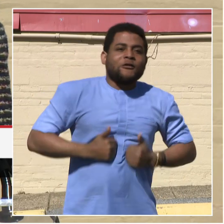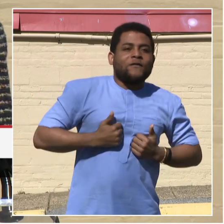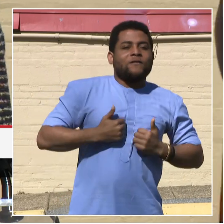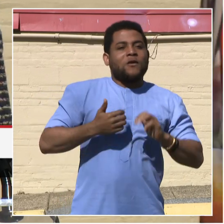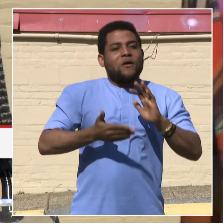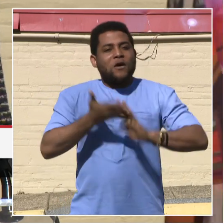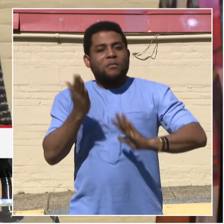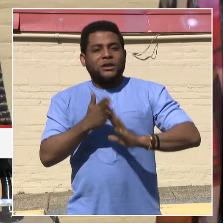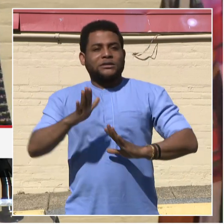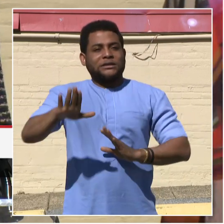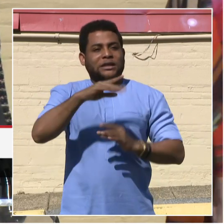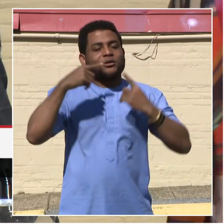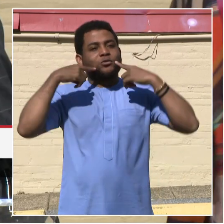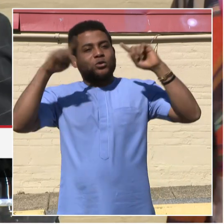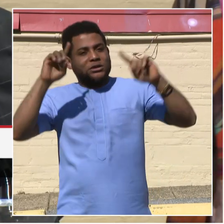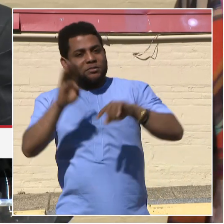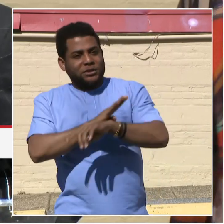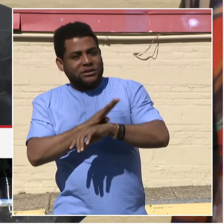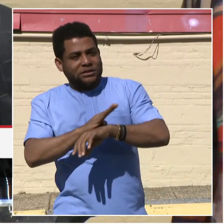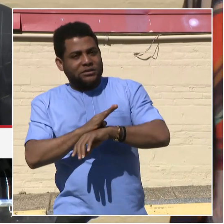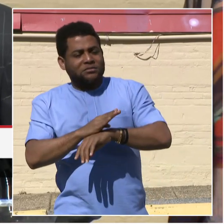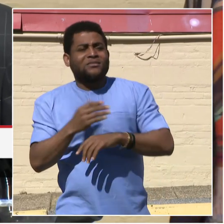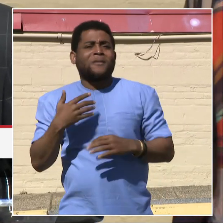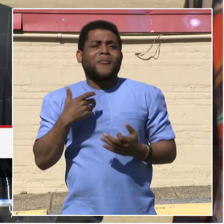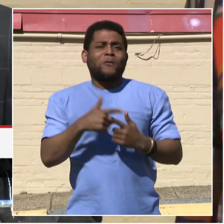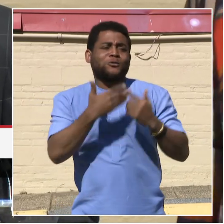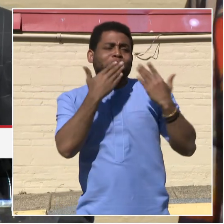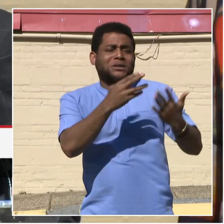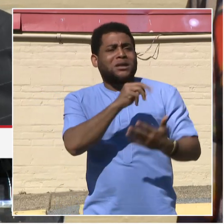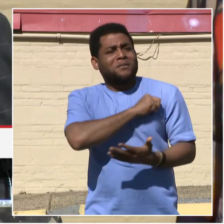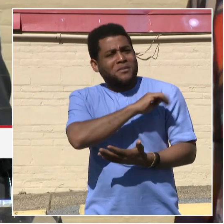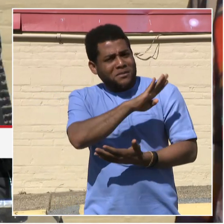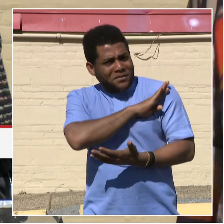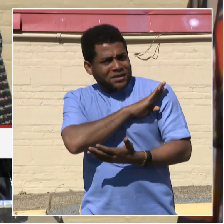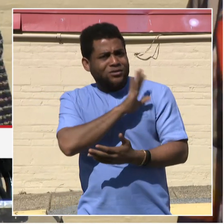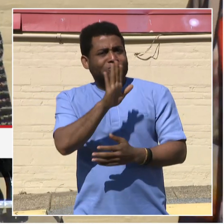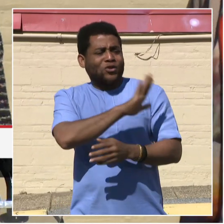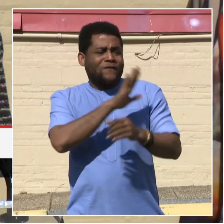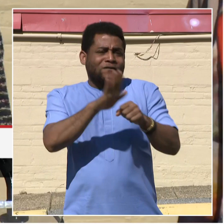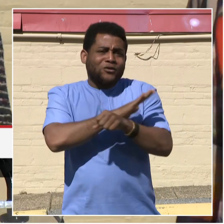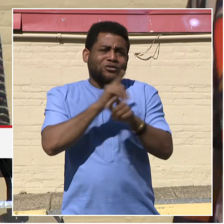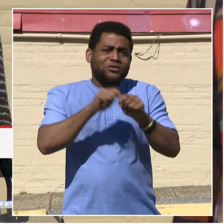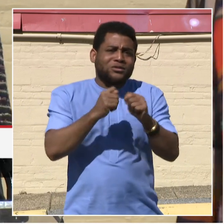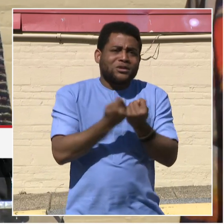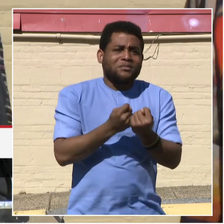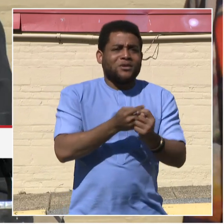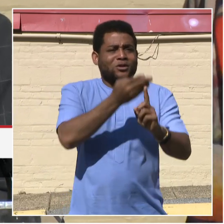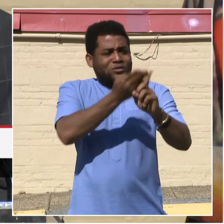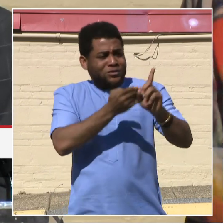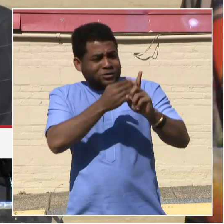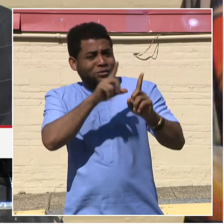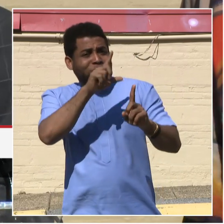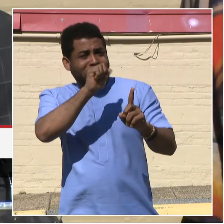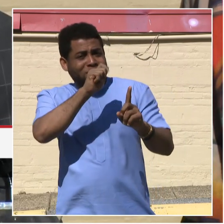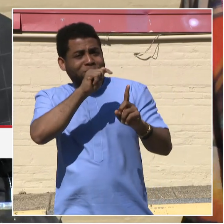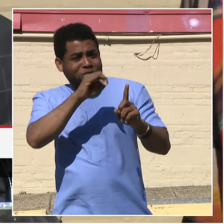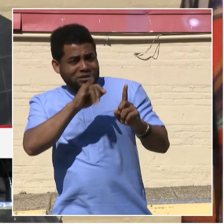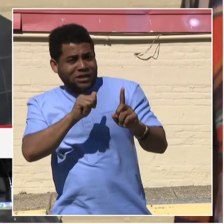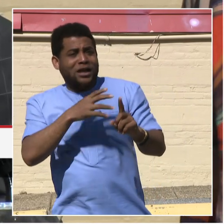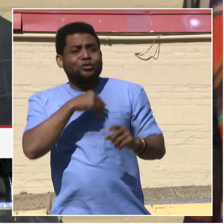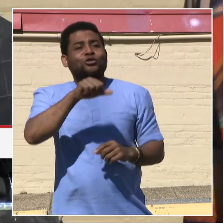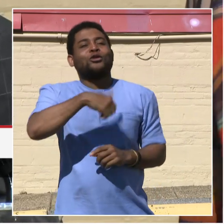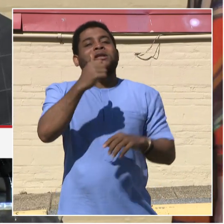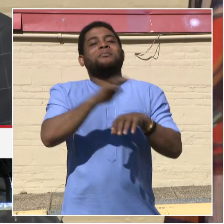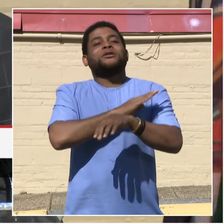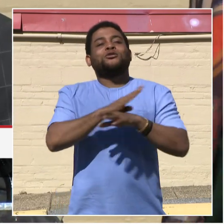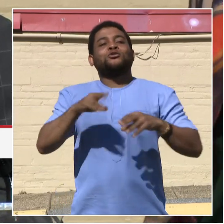Again, I want to thank Mayor Bowser, her entire team, Latoya, Angel, and all the other entrepreneurs. I see Rick Lee here,